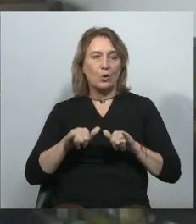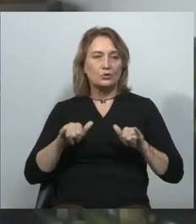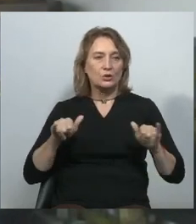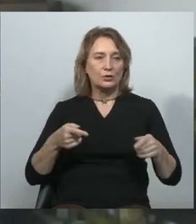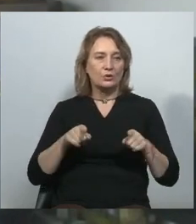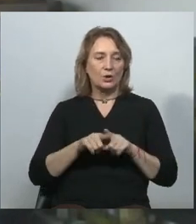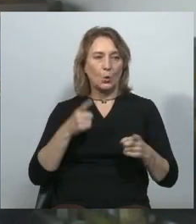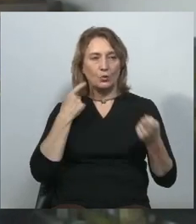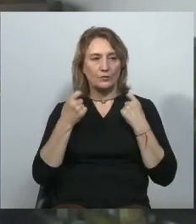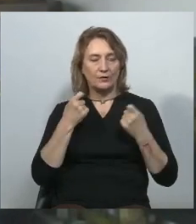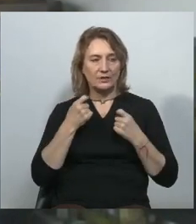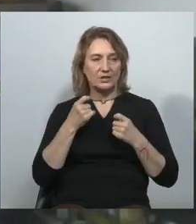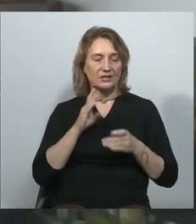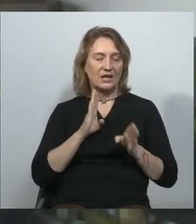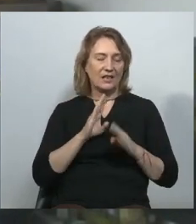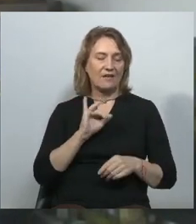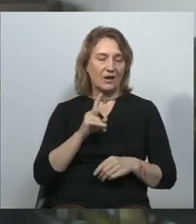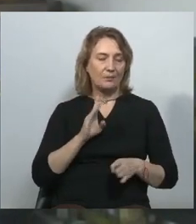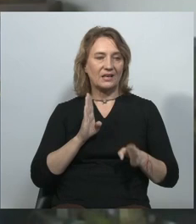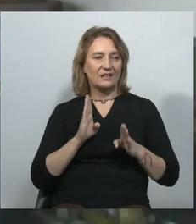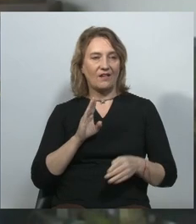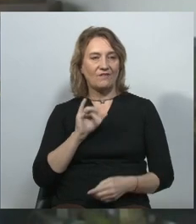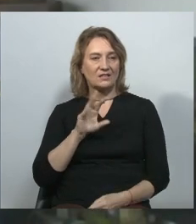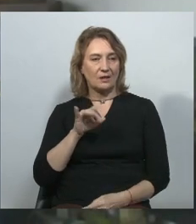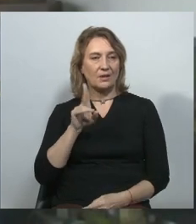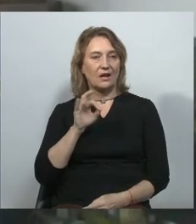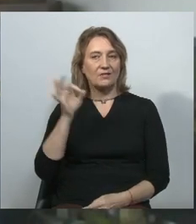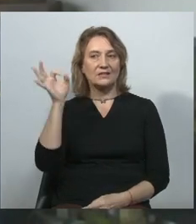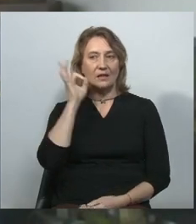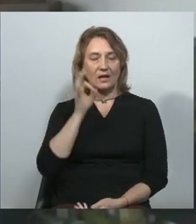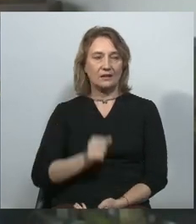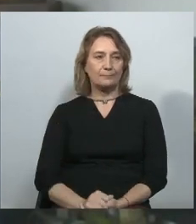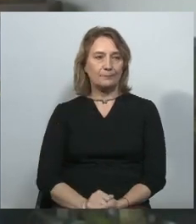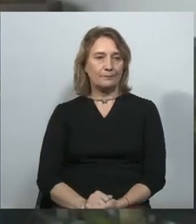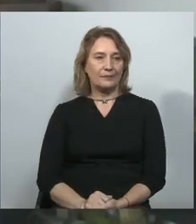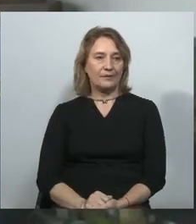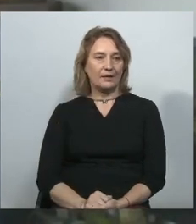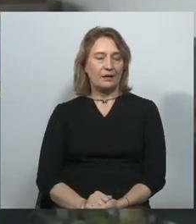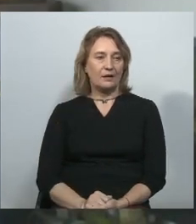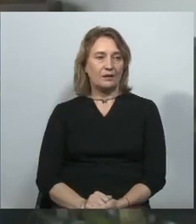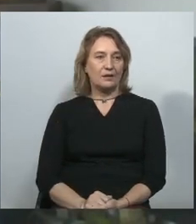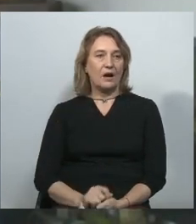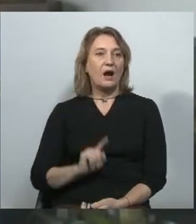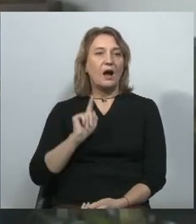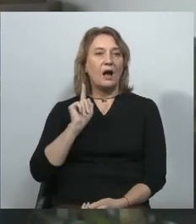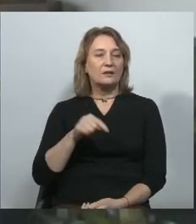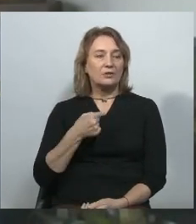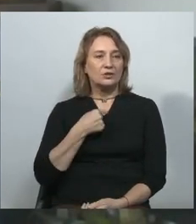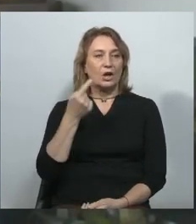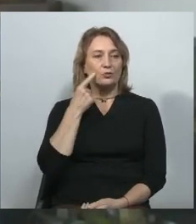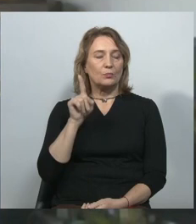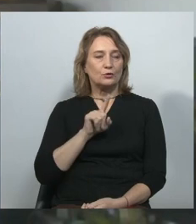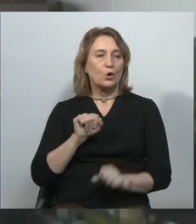Viber, Kick, like you mentioned as well. That's very concerning, I think. And then also, I think we could see